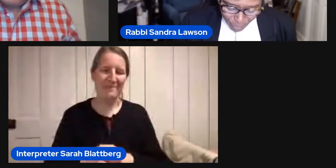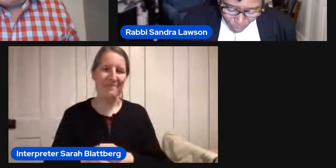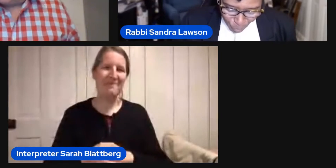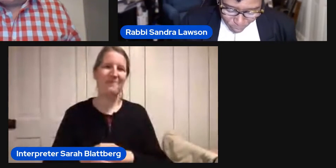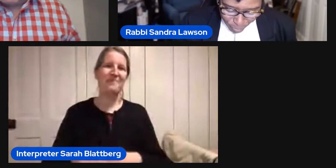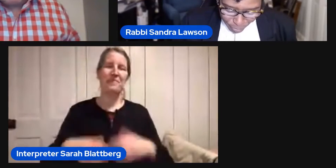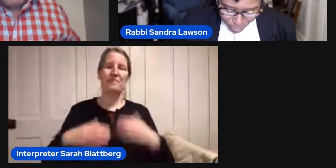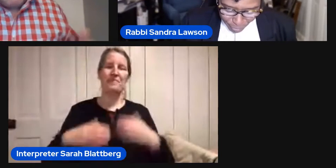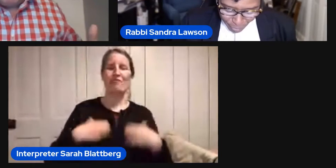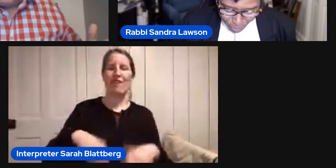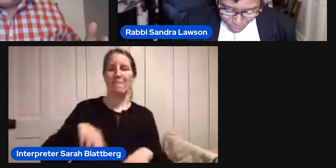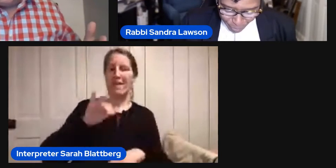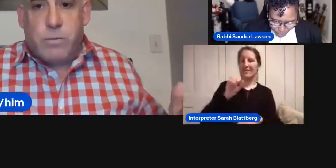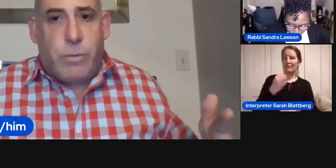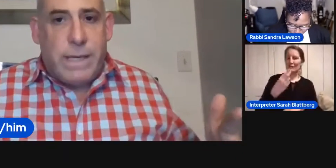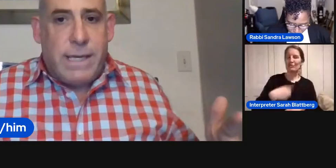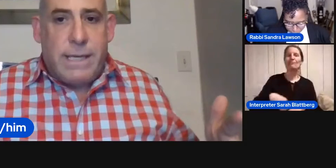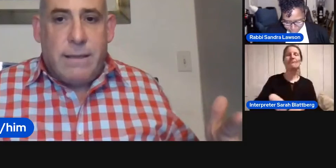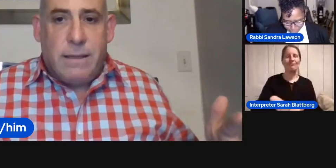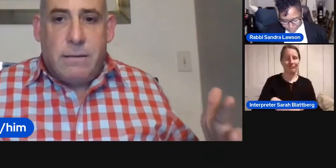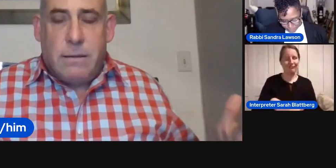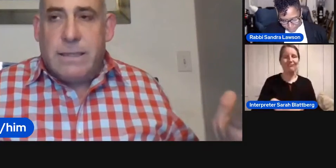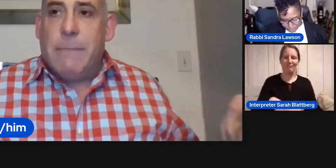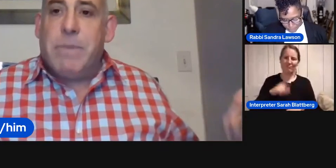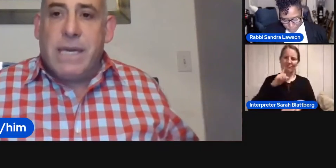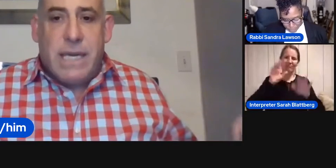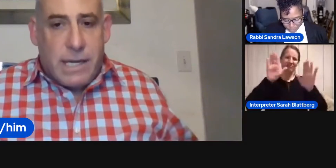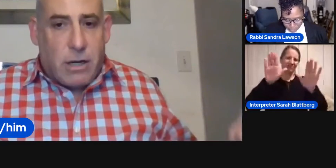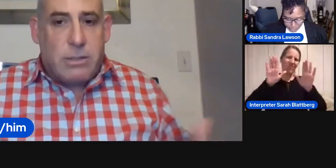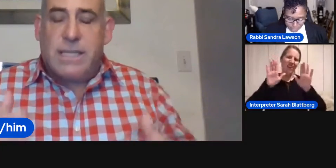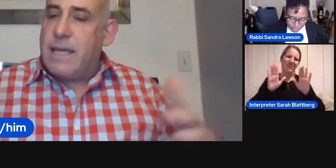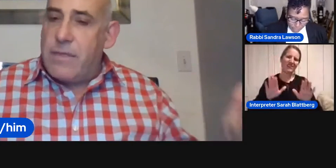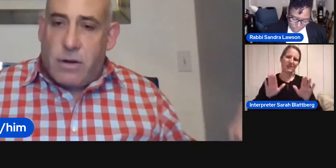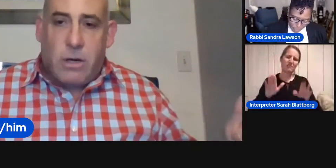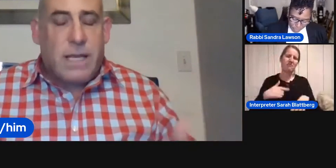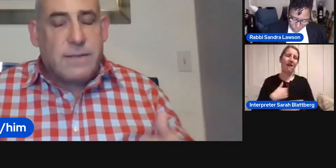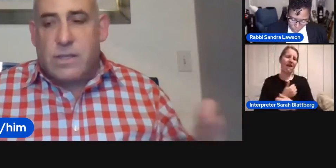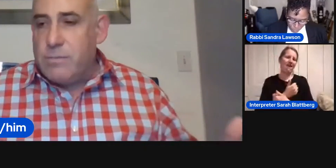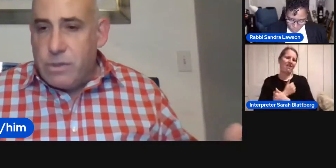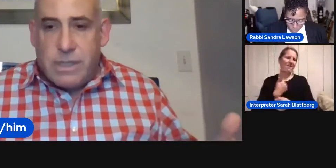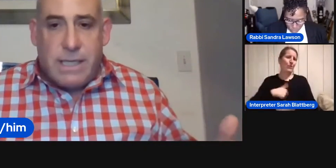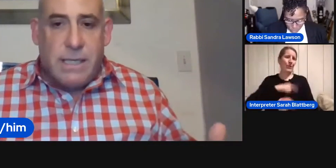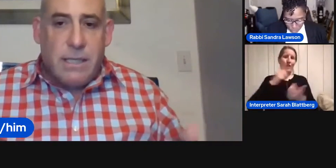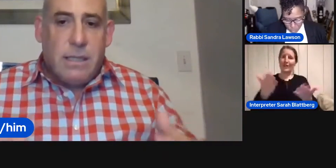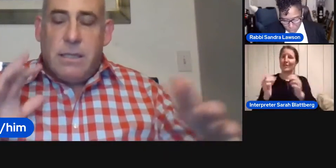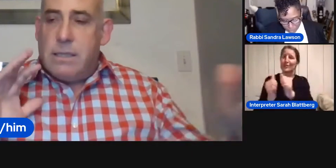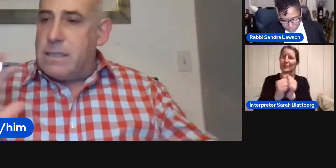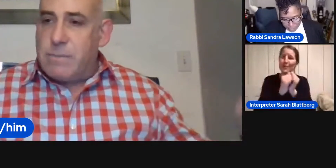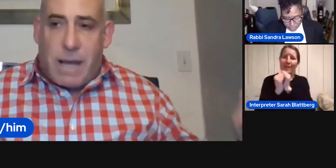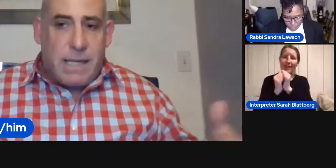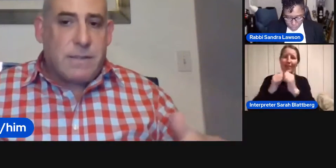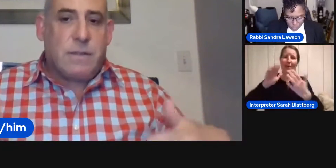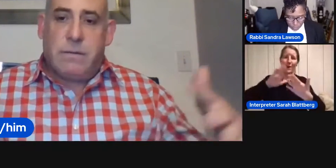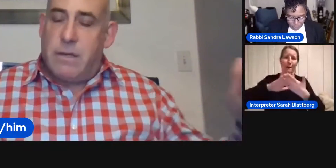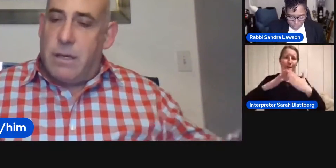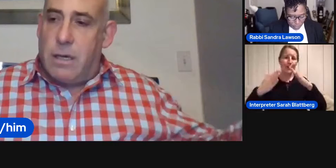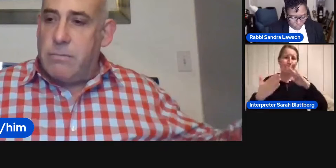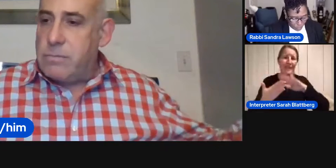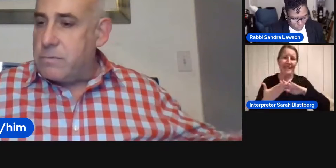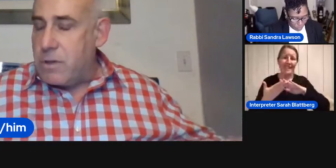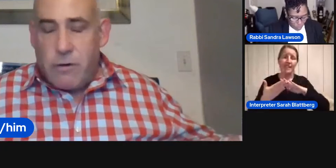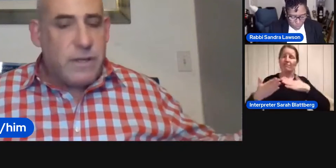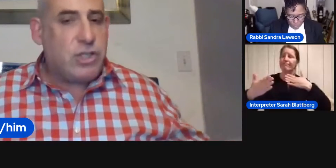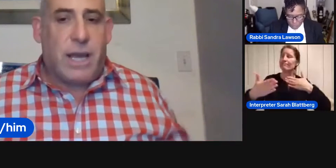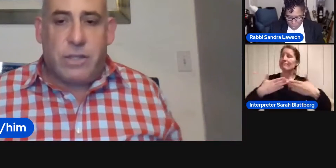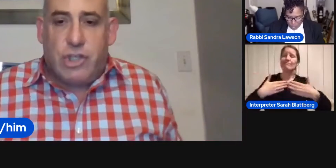It is indeed awesome. And I love that we can be here together as a community despite